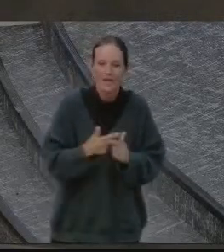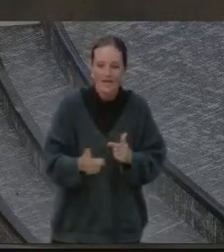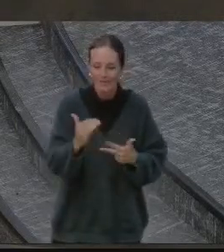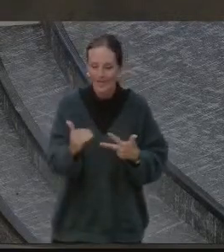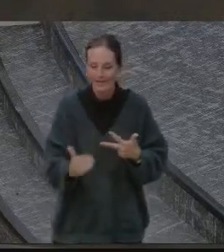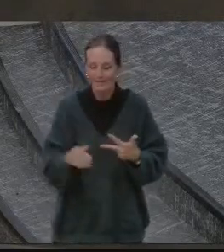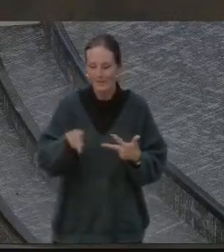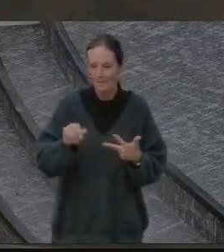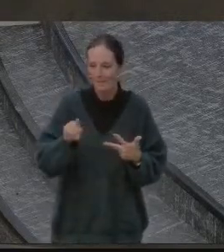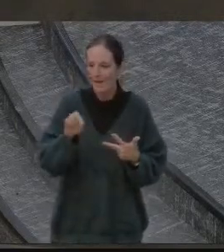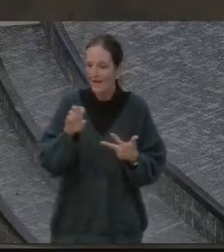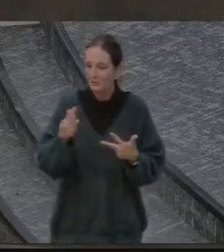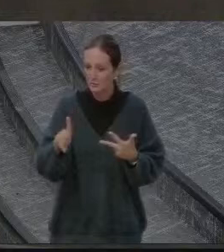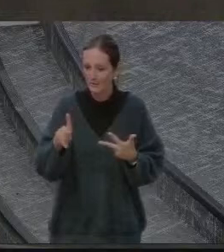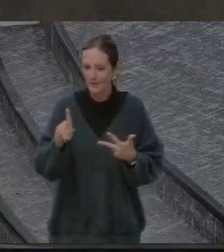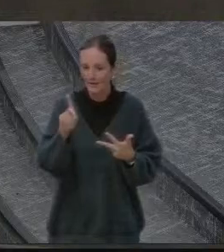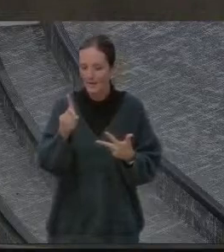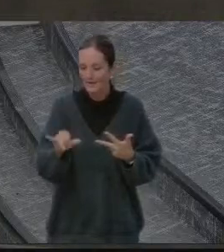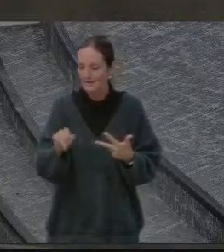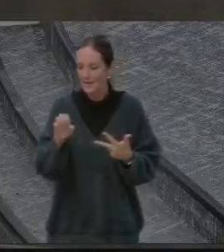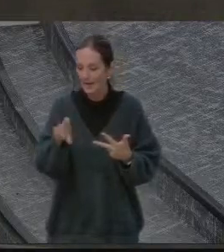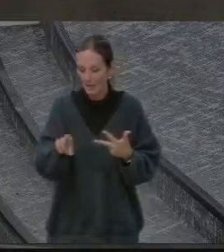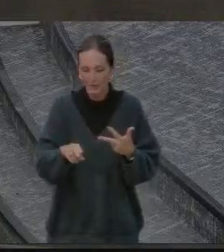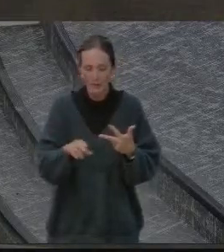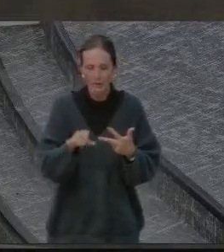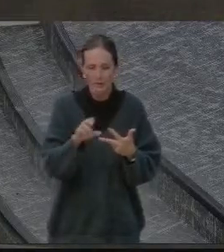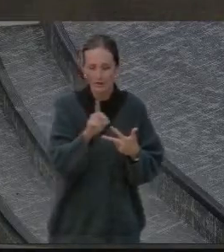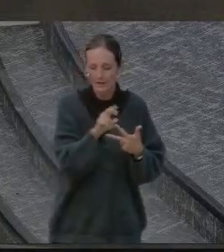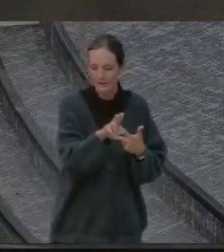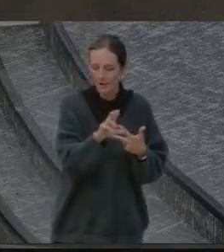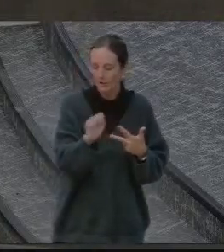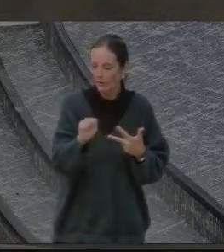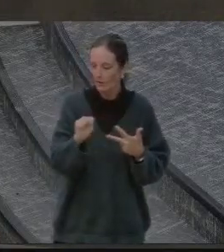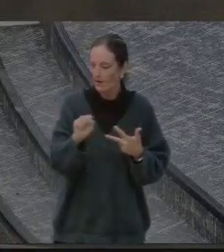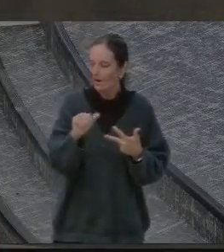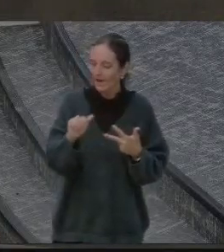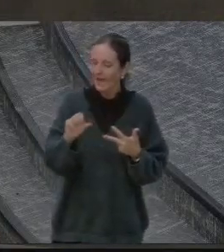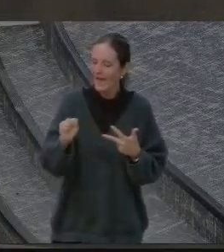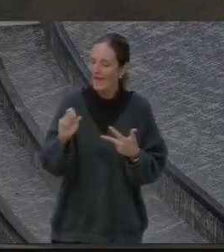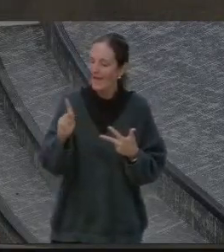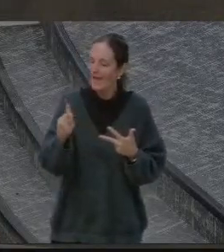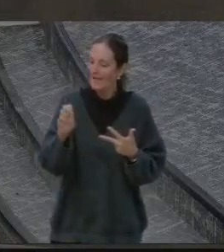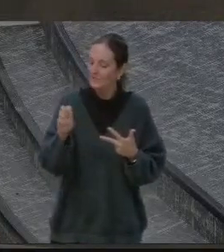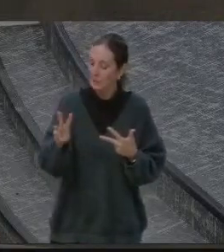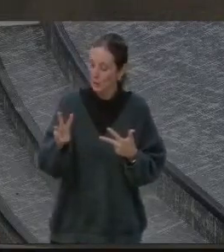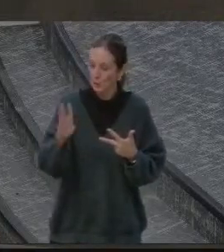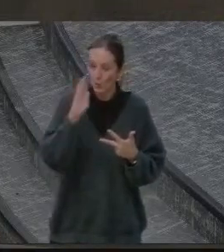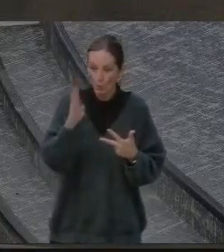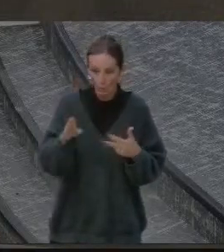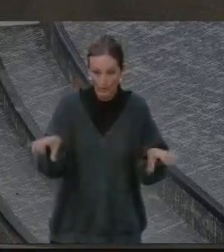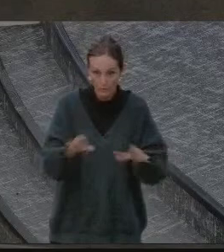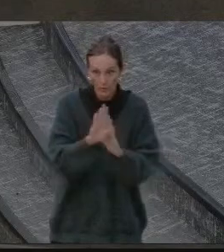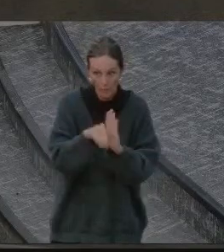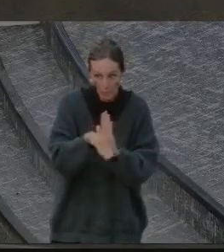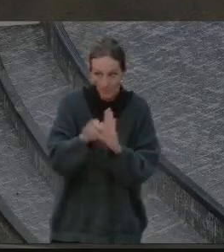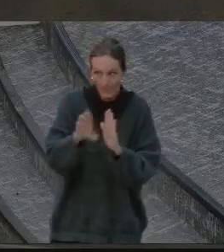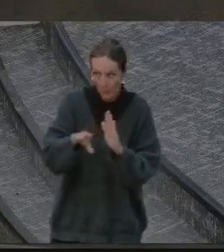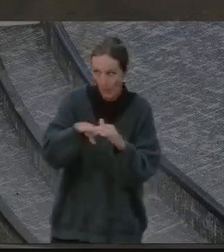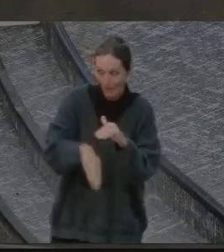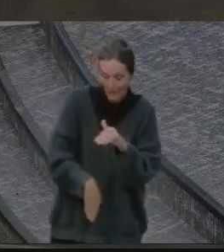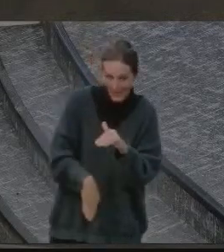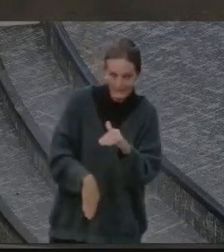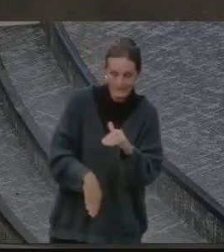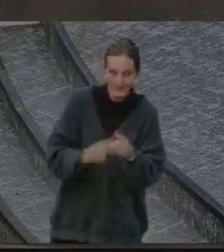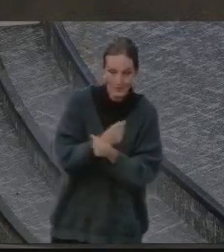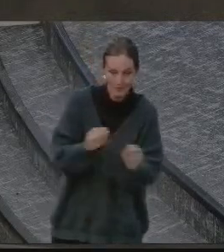Dyer and Chief Reed and Dr. Askew, who will do a 30-minute or less presentation on safety and